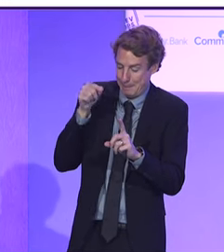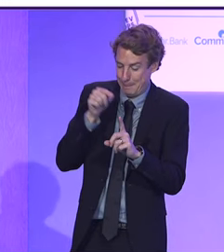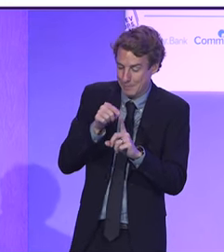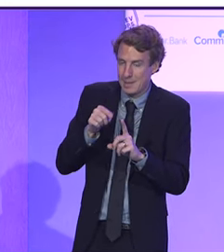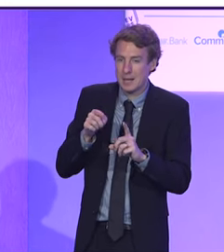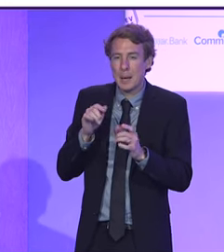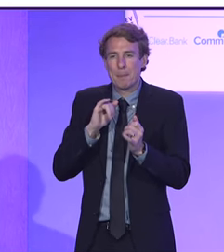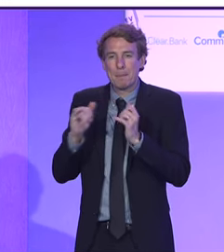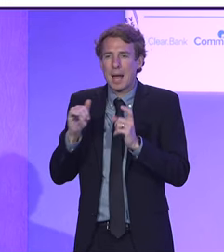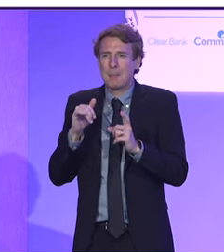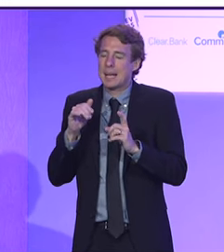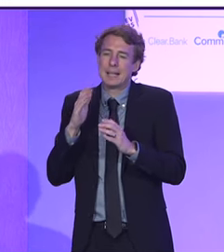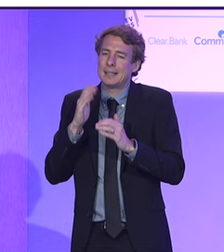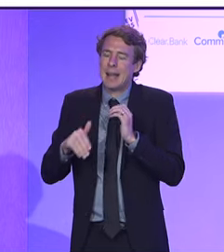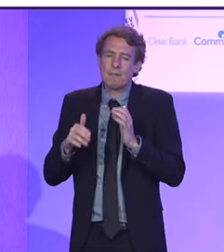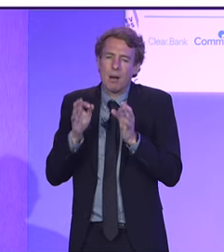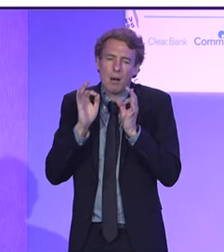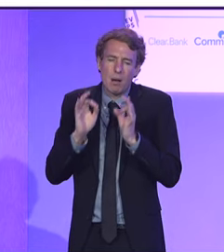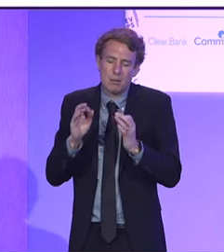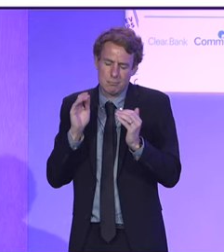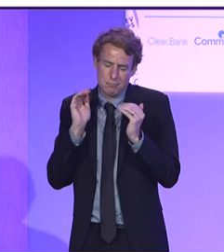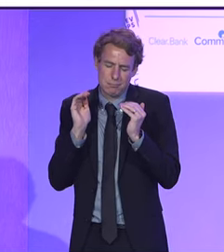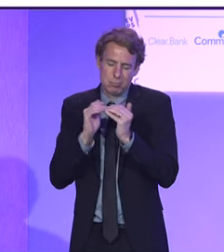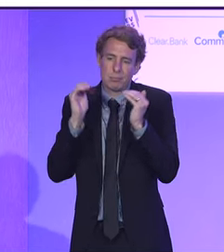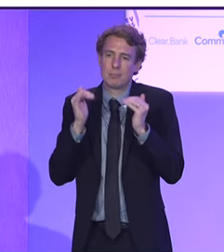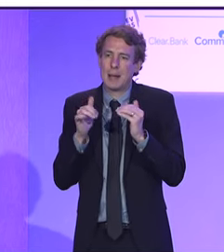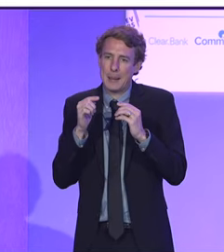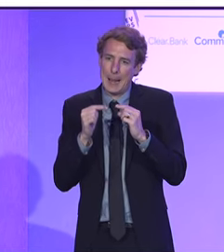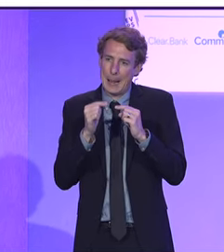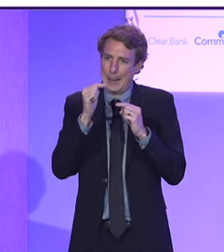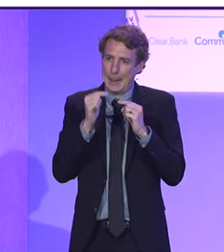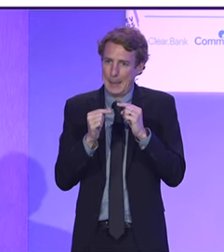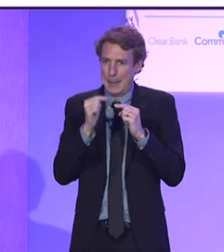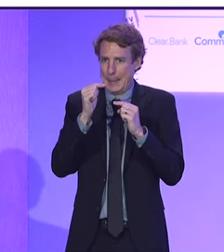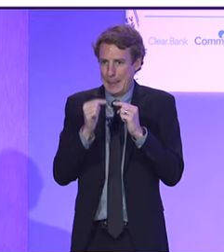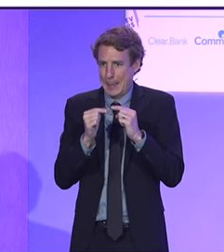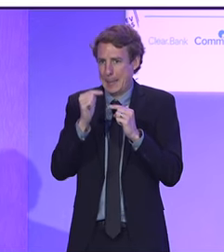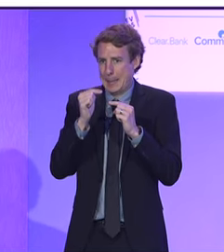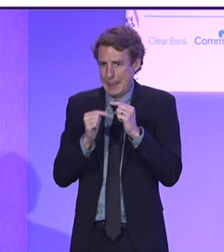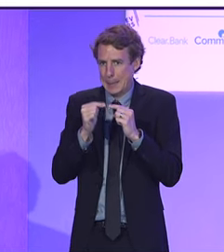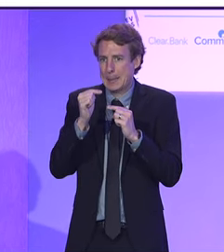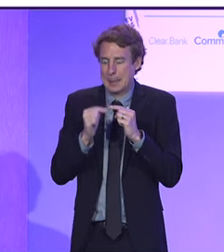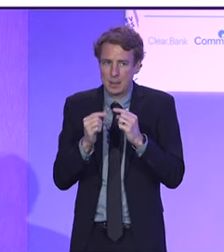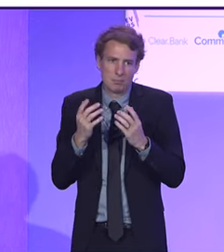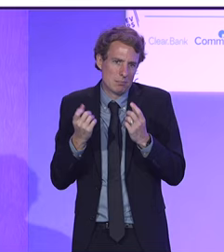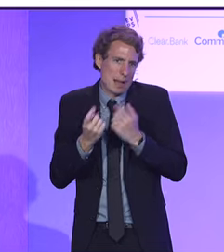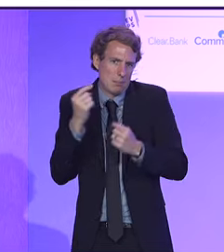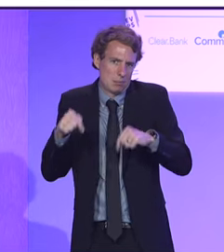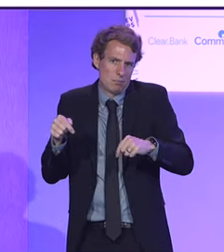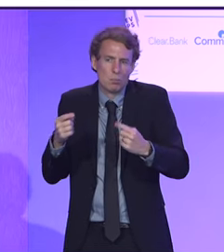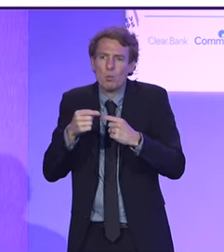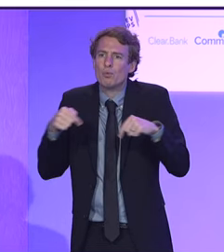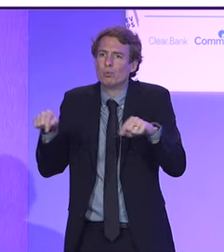just hit it, you know, ideally. Instead, it might just oscillate. And that's probably what usually happens with room temperature. You usually just